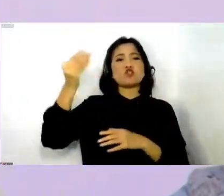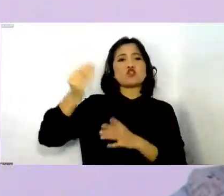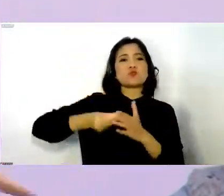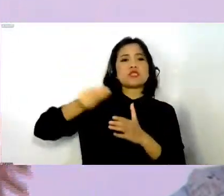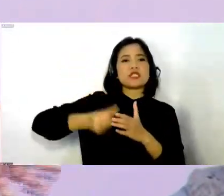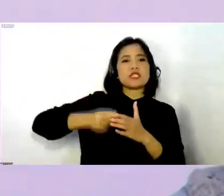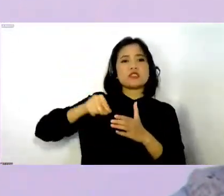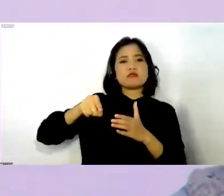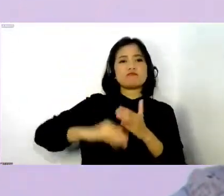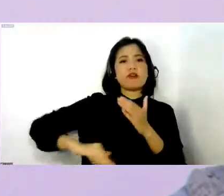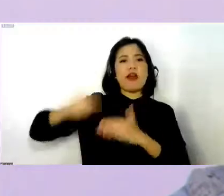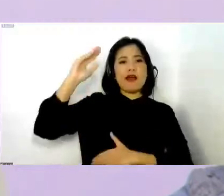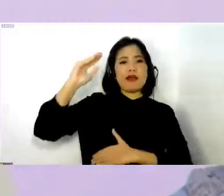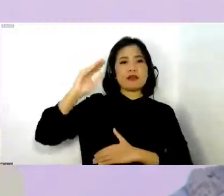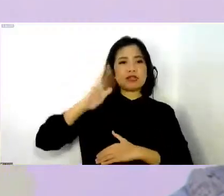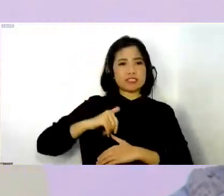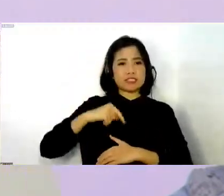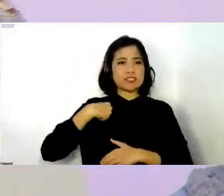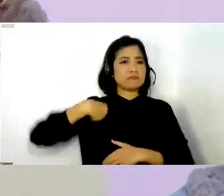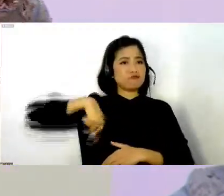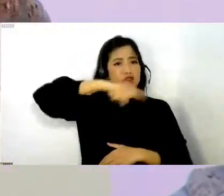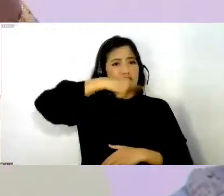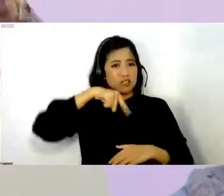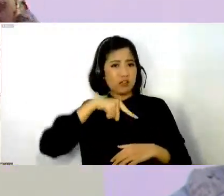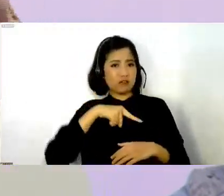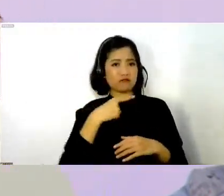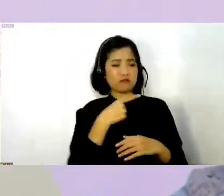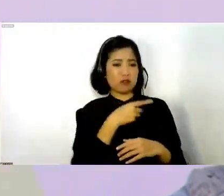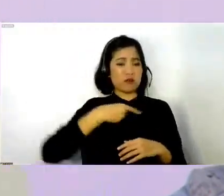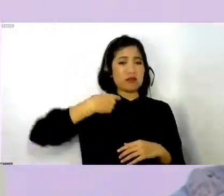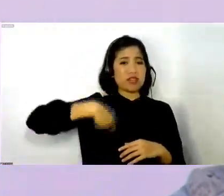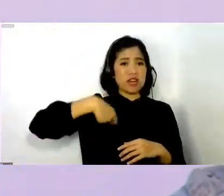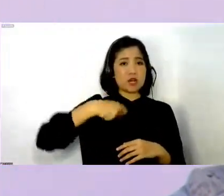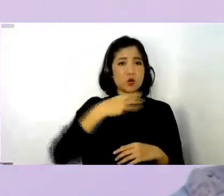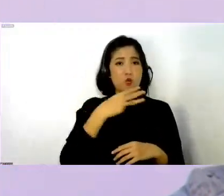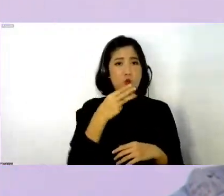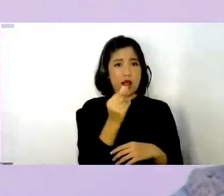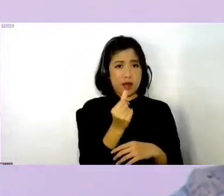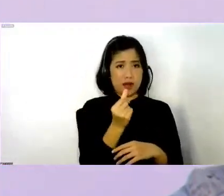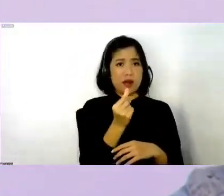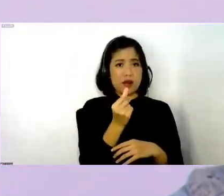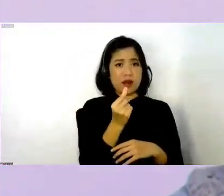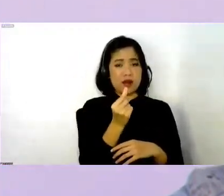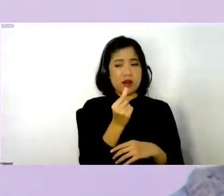2018, when I was still at Bappenas, we launched the so-called